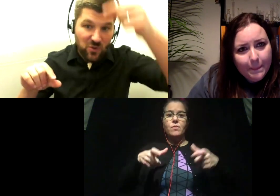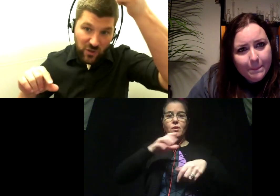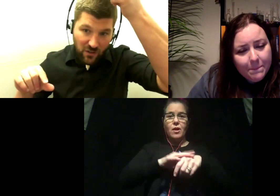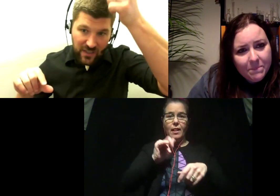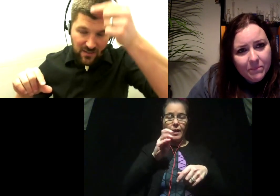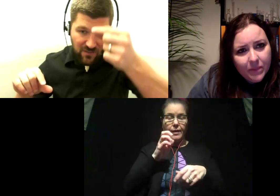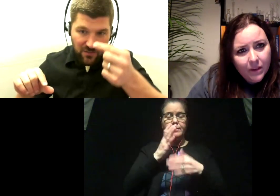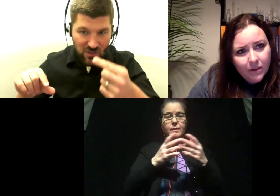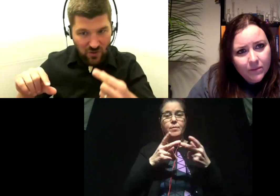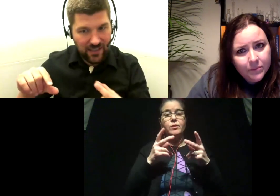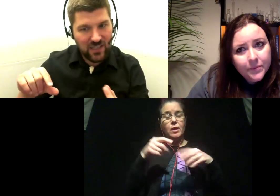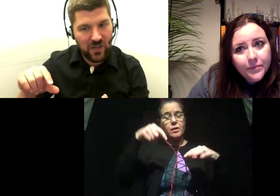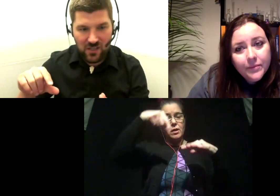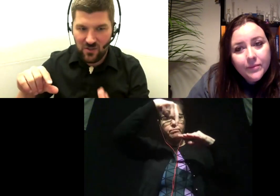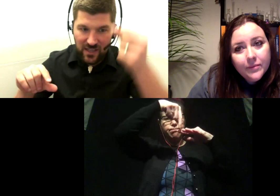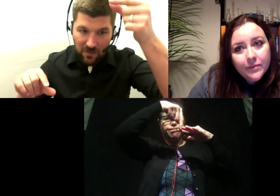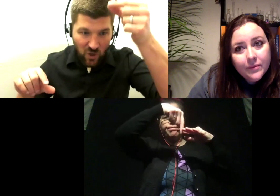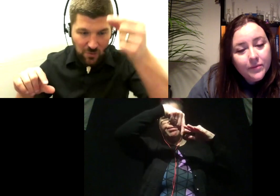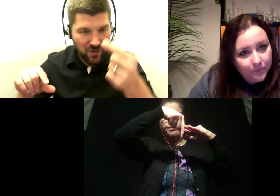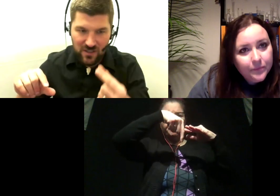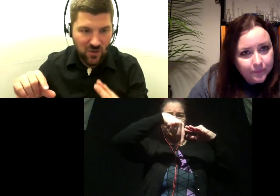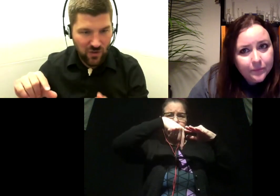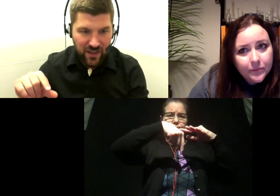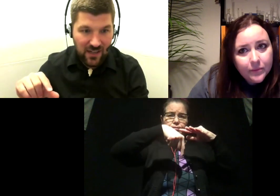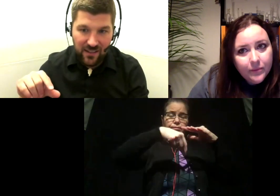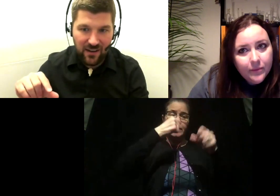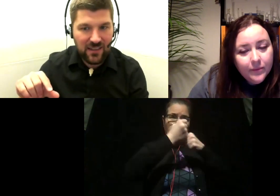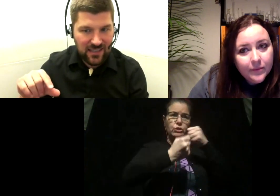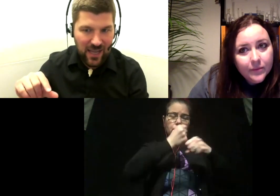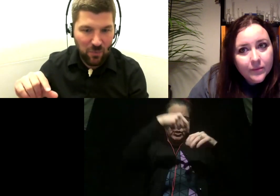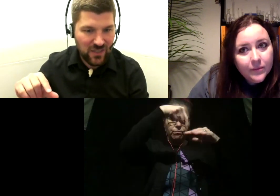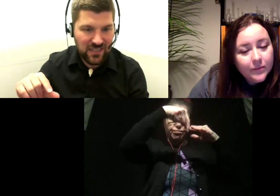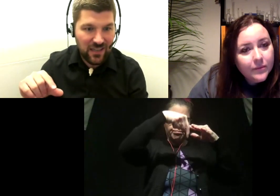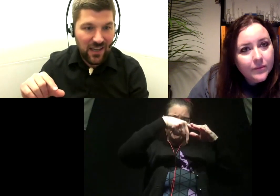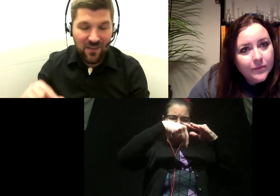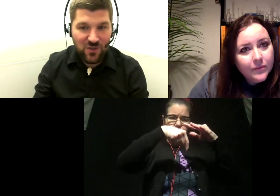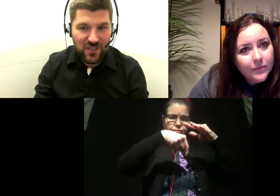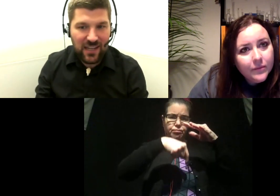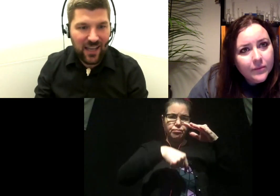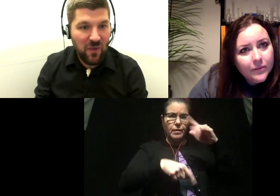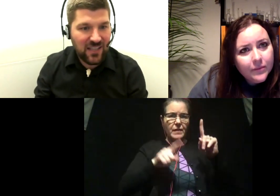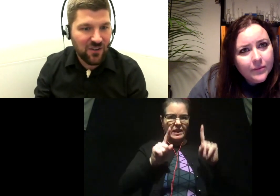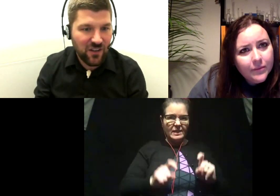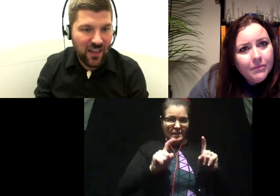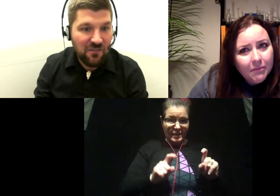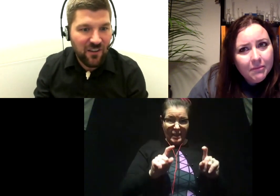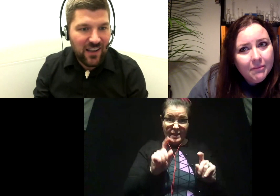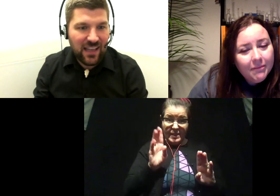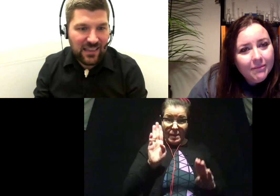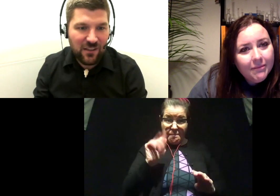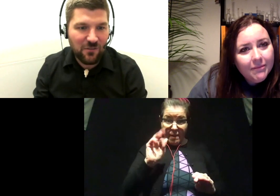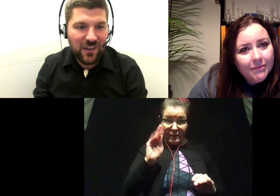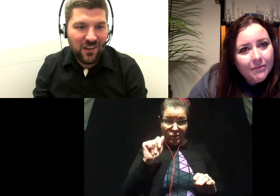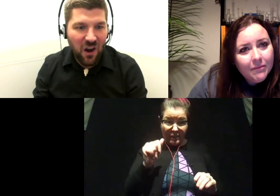so they've done these drilling expeditions where they take multiple years and they drill down into there, and then they sample to see if there's any like bacterial life